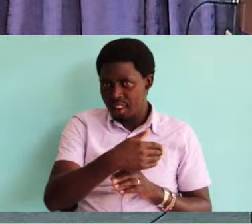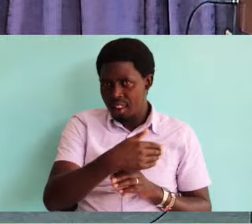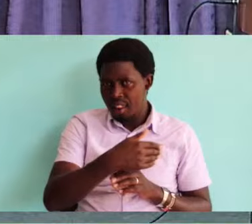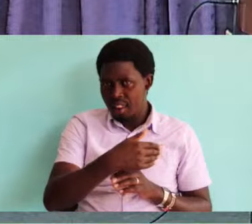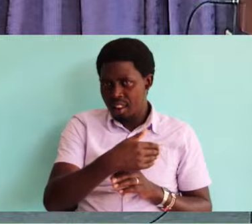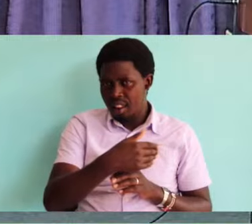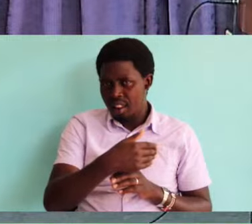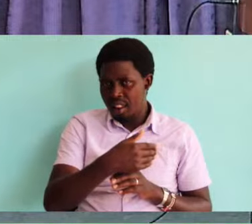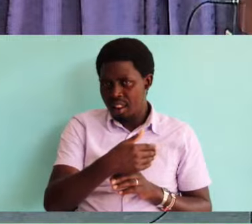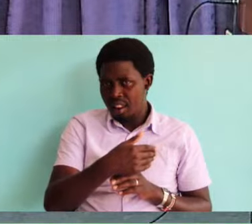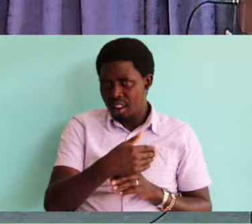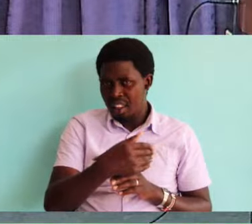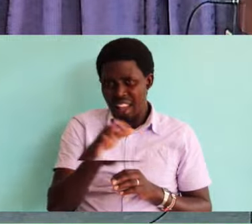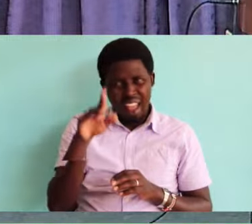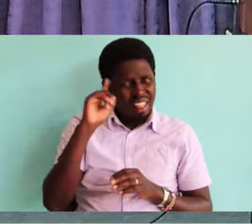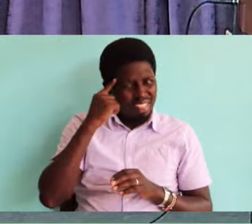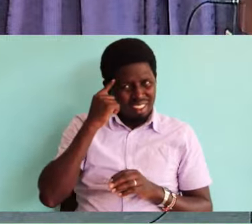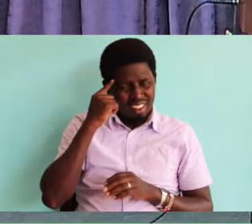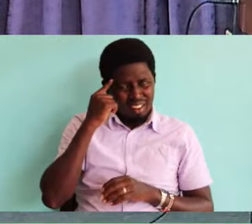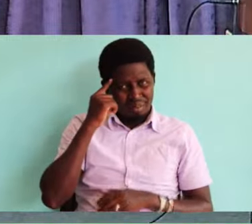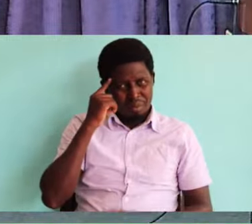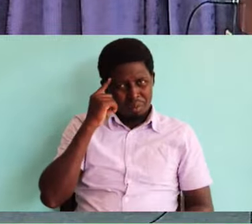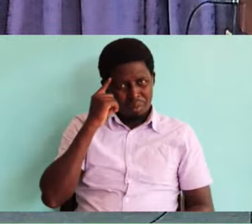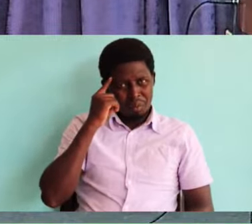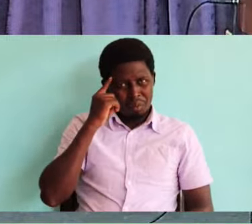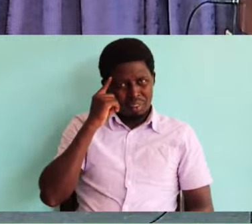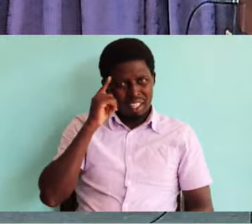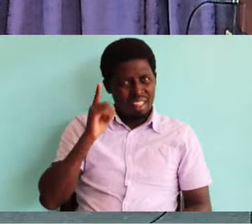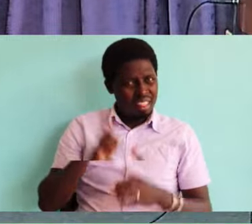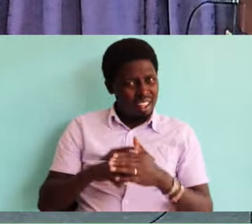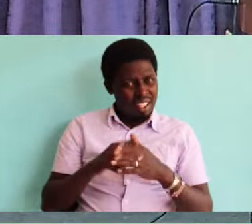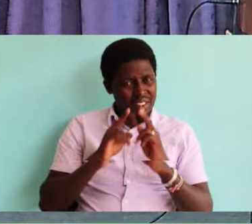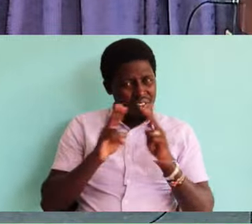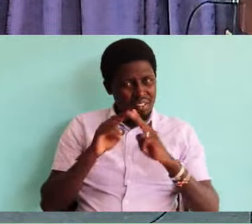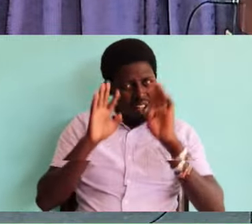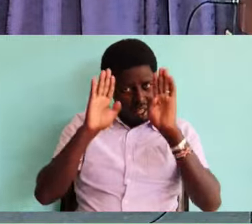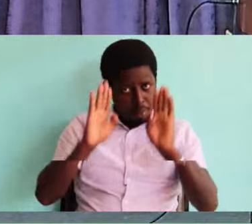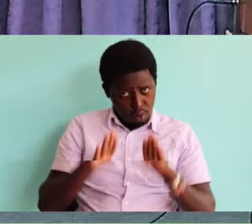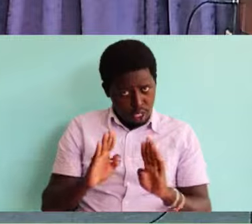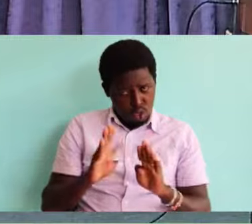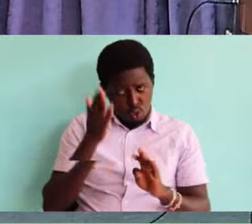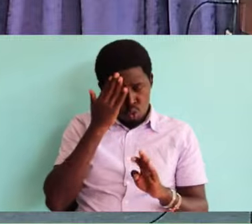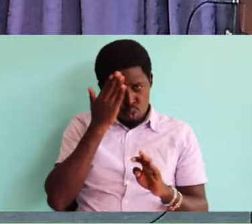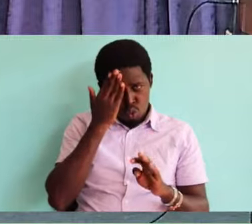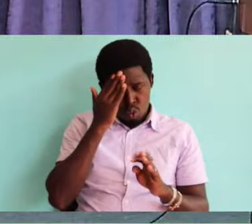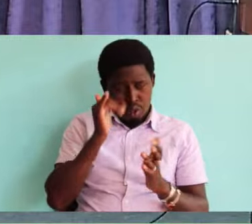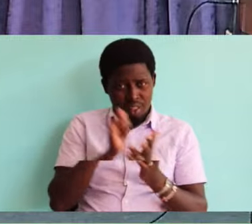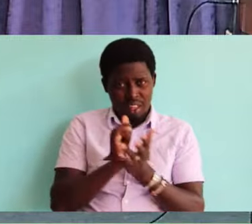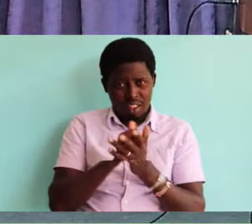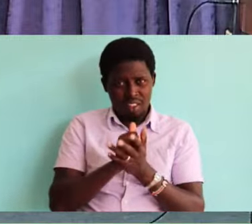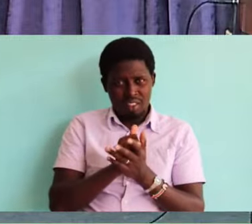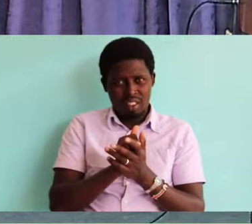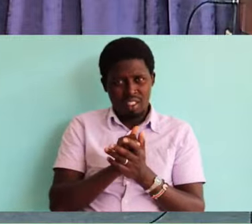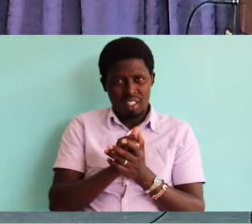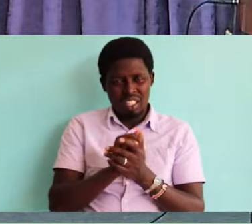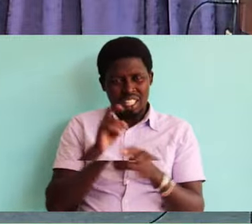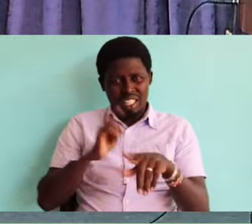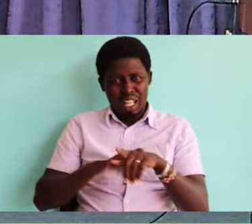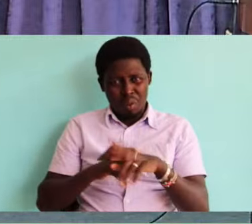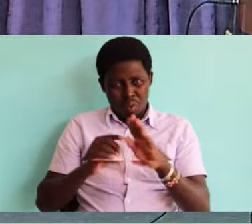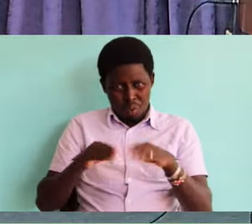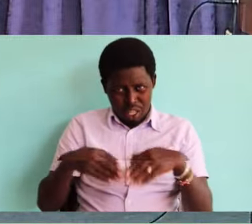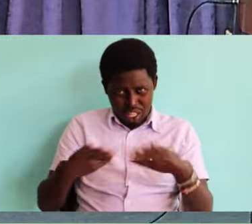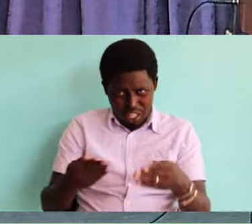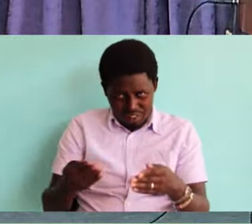It's something I was thinking. And it's important for us to realize that. When we bring our givings before the